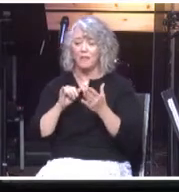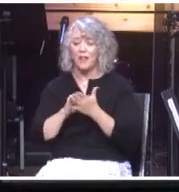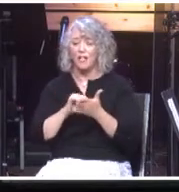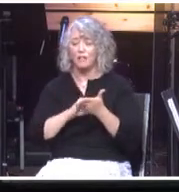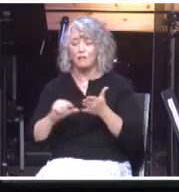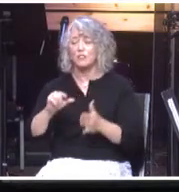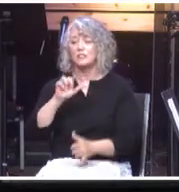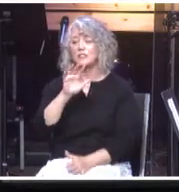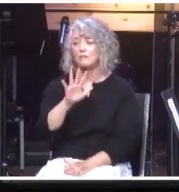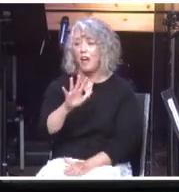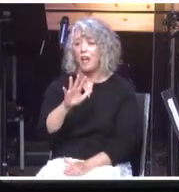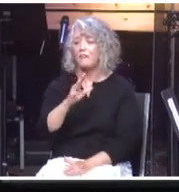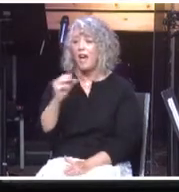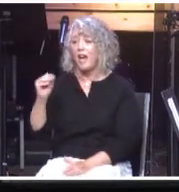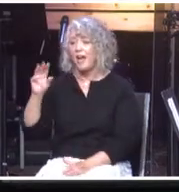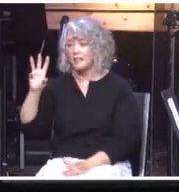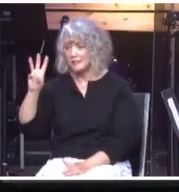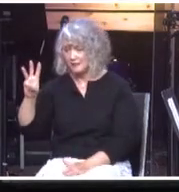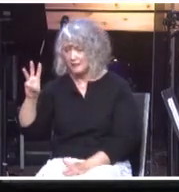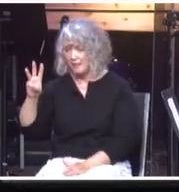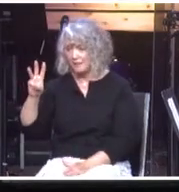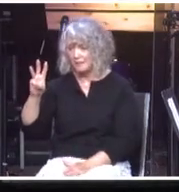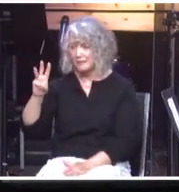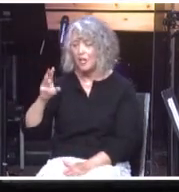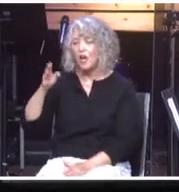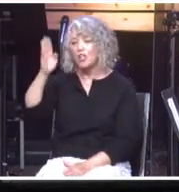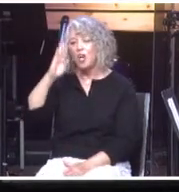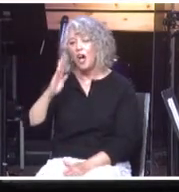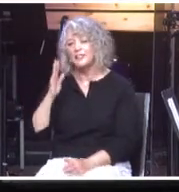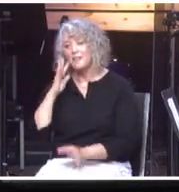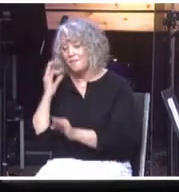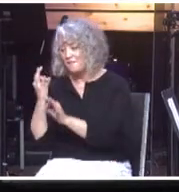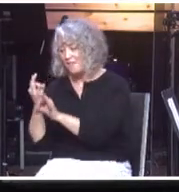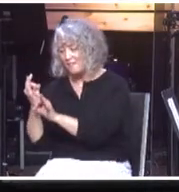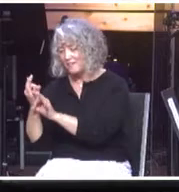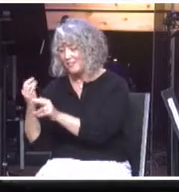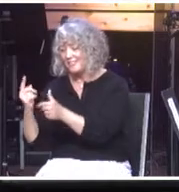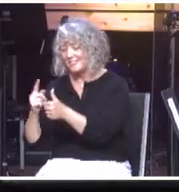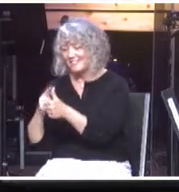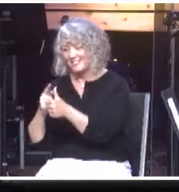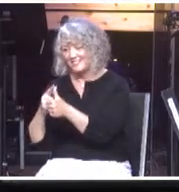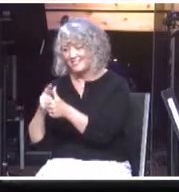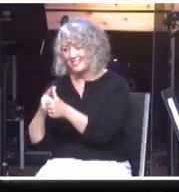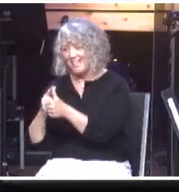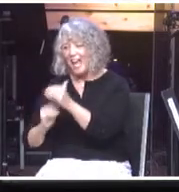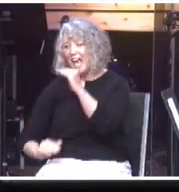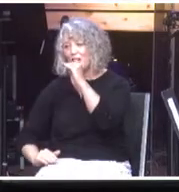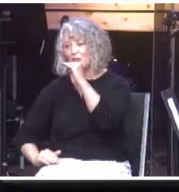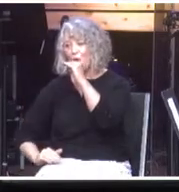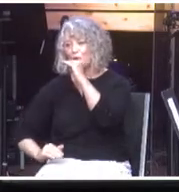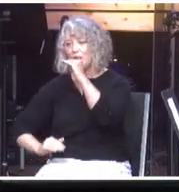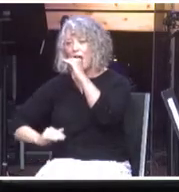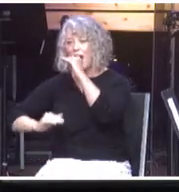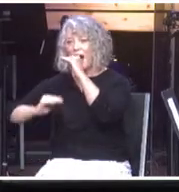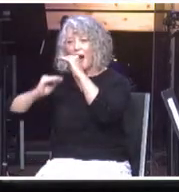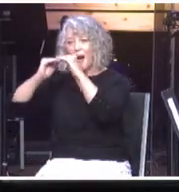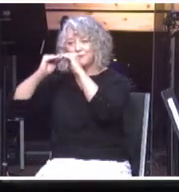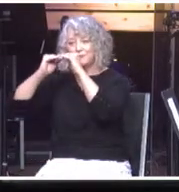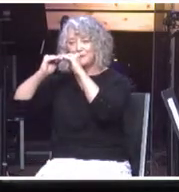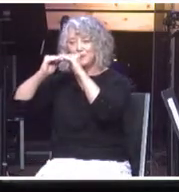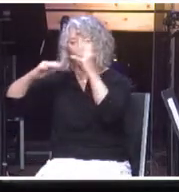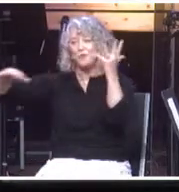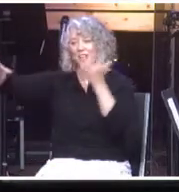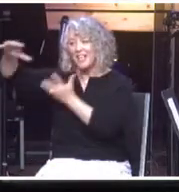6, where he says that God's faithfulness reaches to the clouds, that